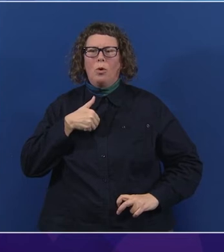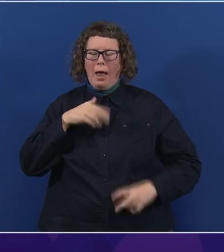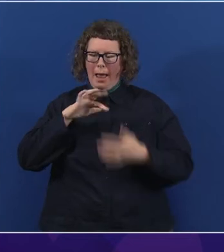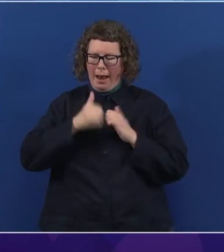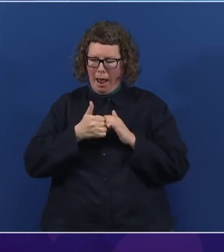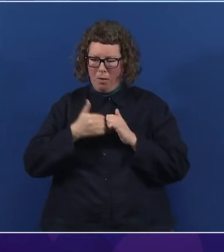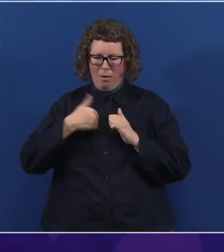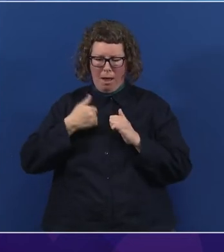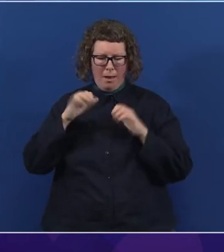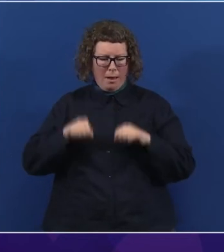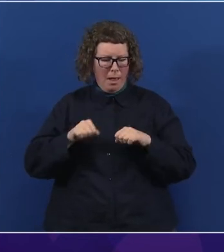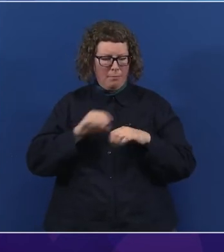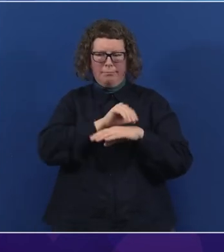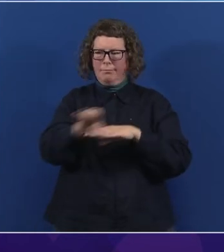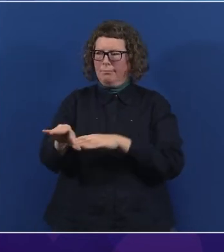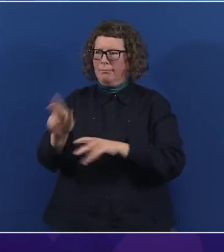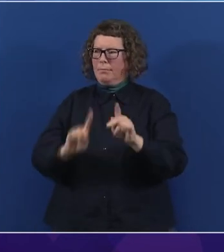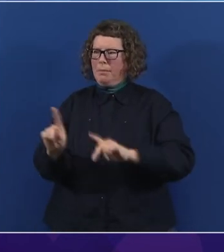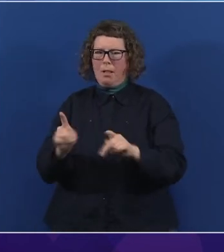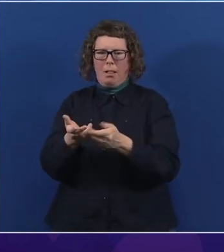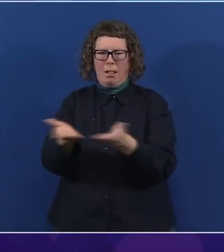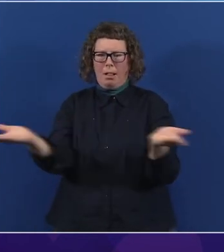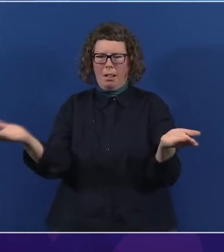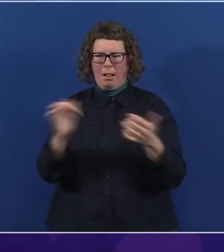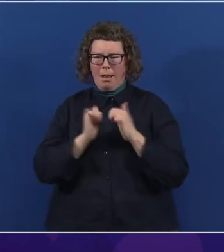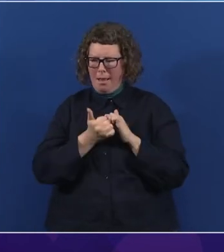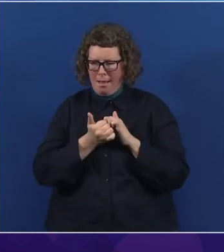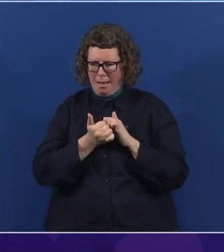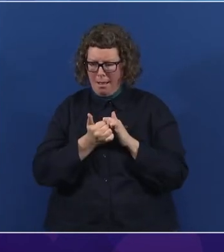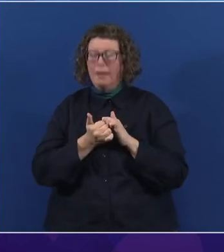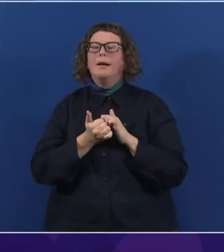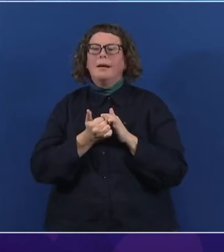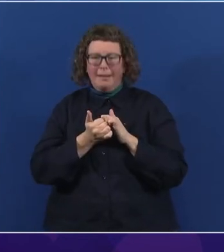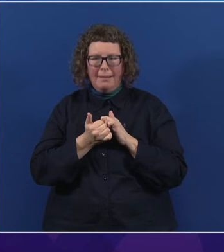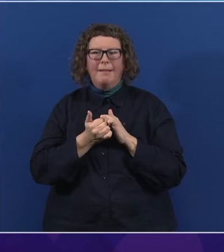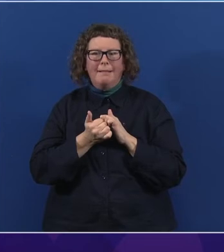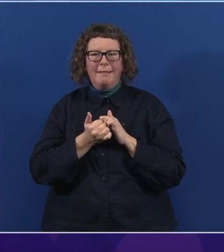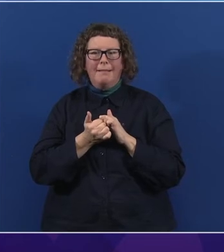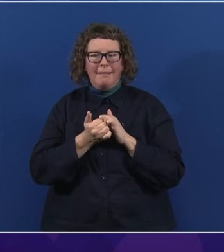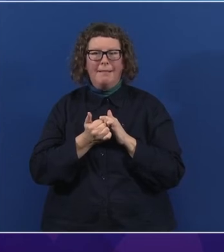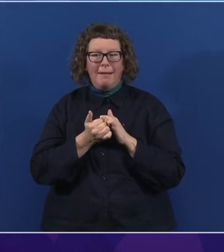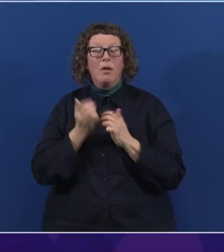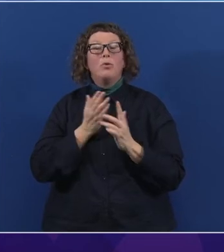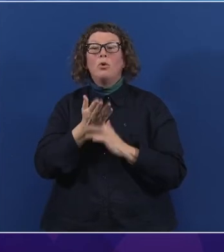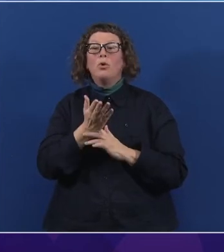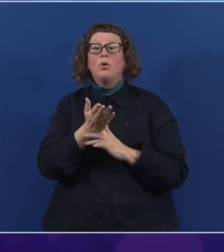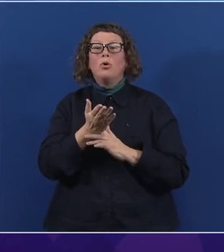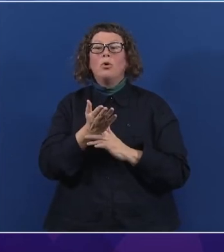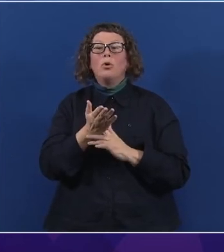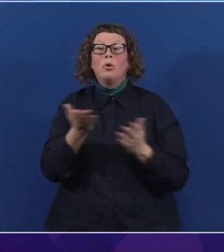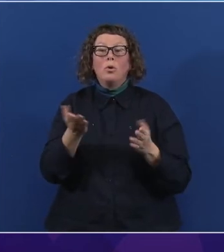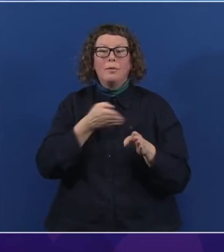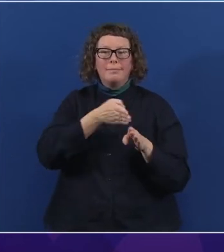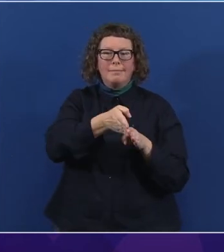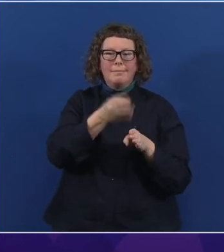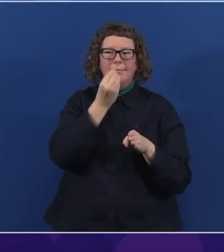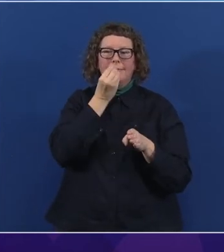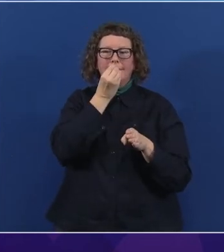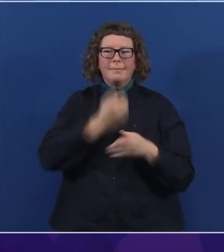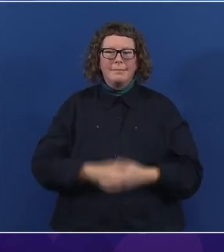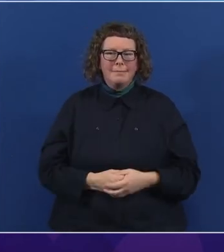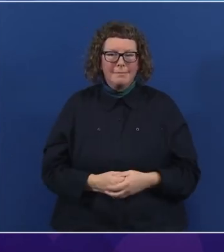could impact people around me. I happened to do that through food.